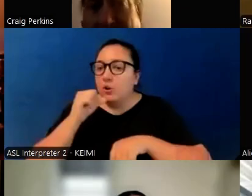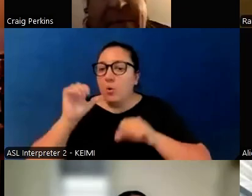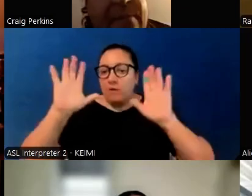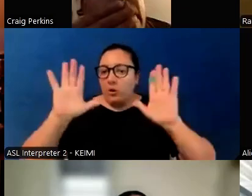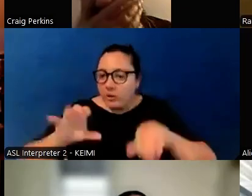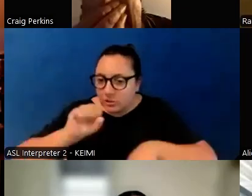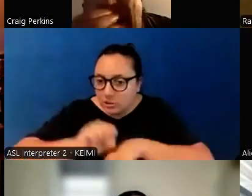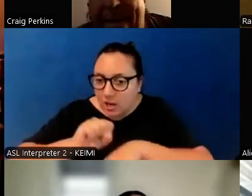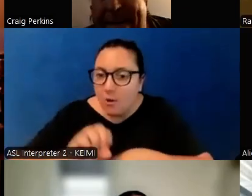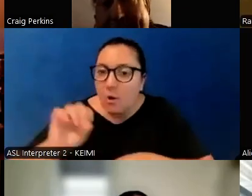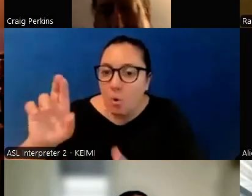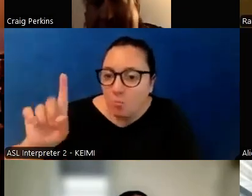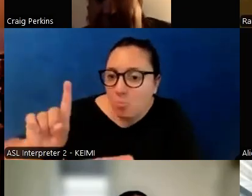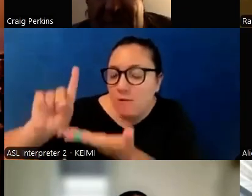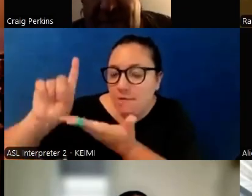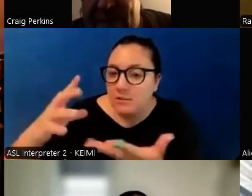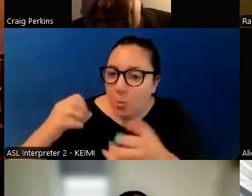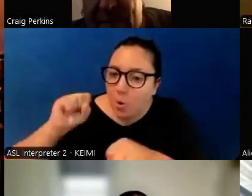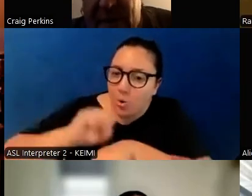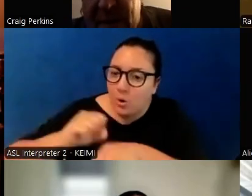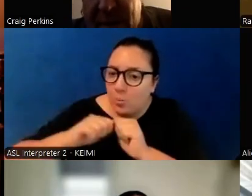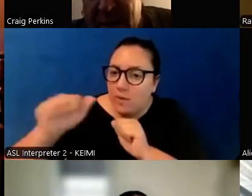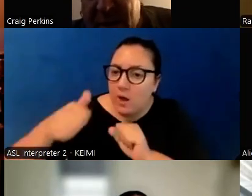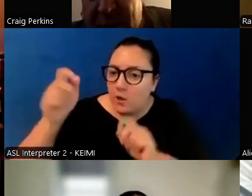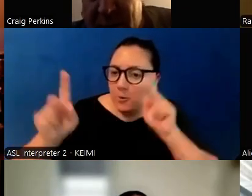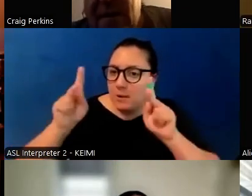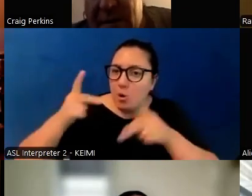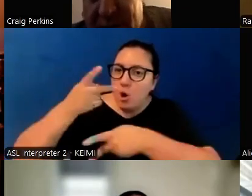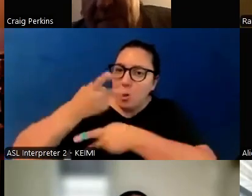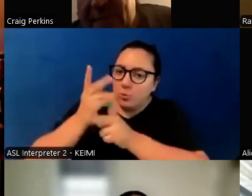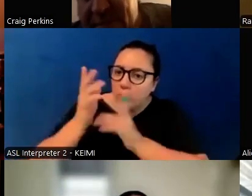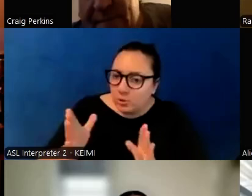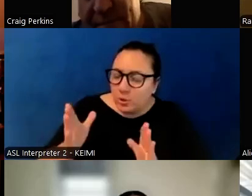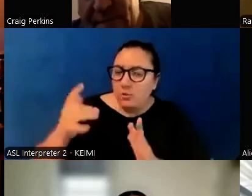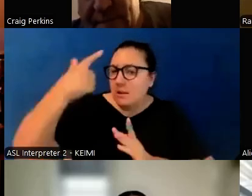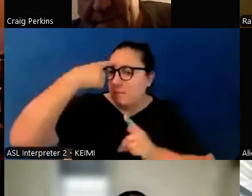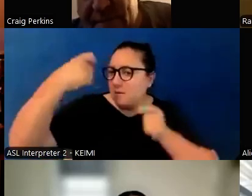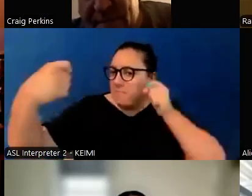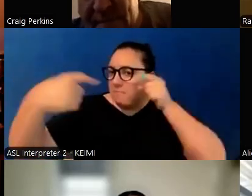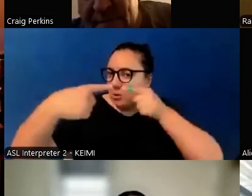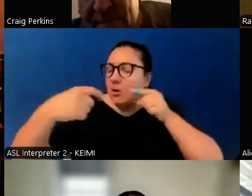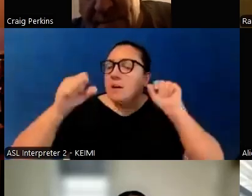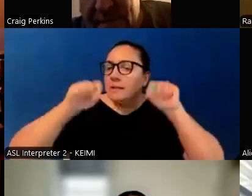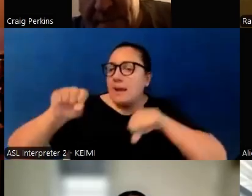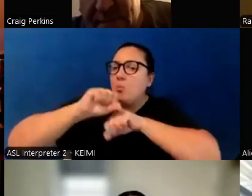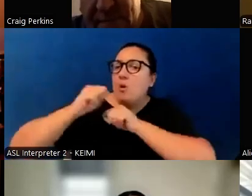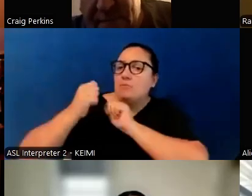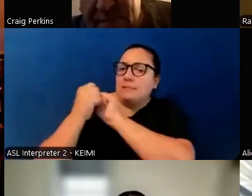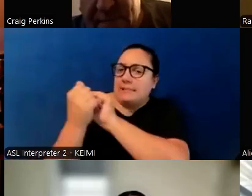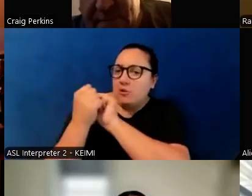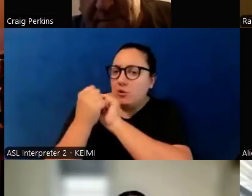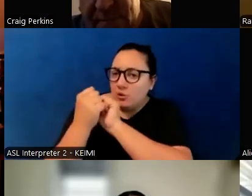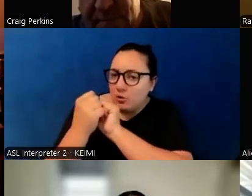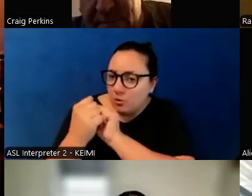with other people. I want to work together with other producers, like-minded people, so that we can do things together and just